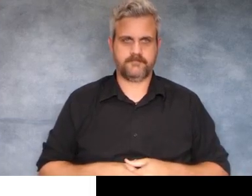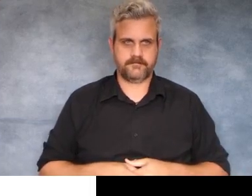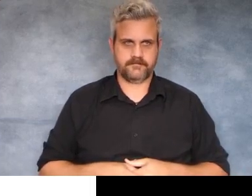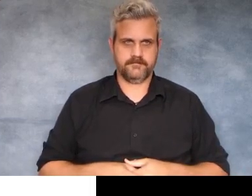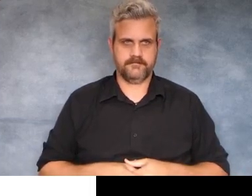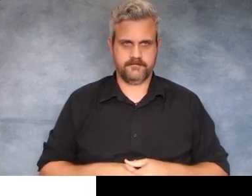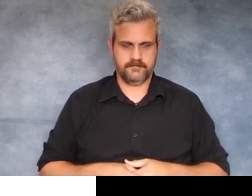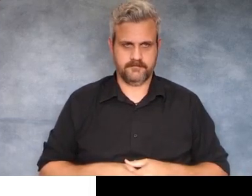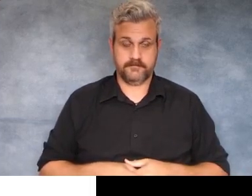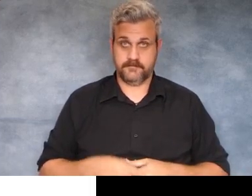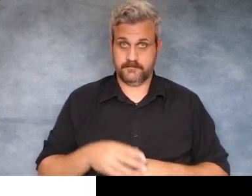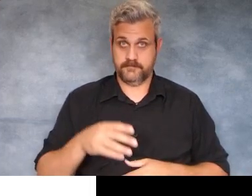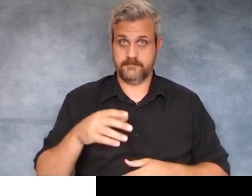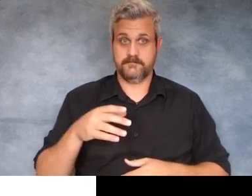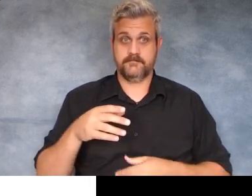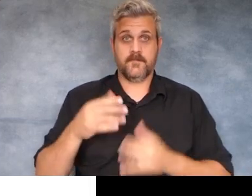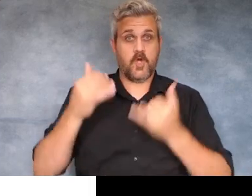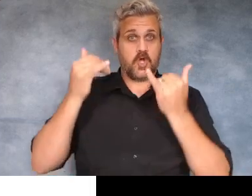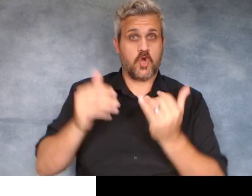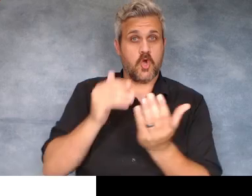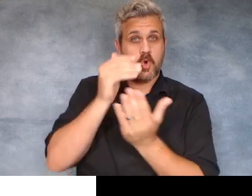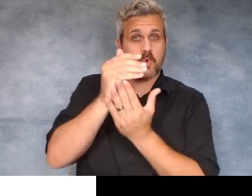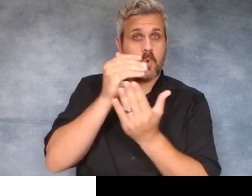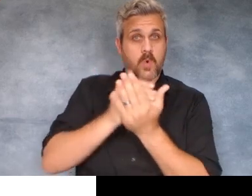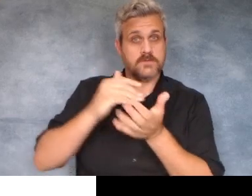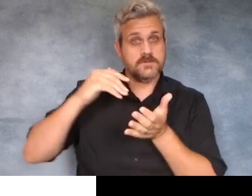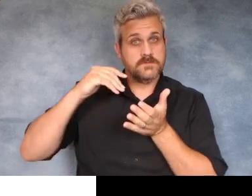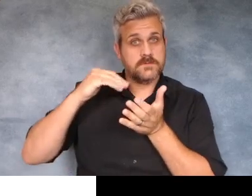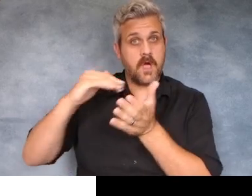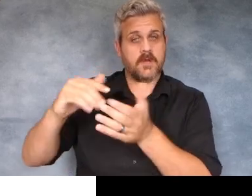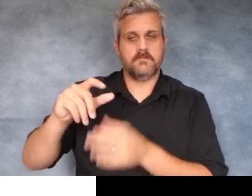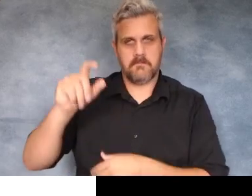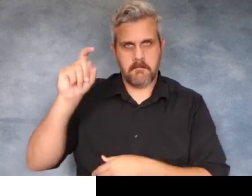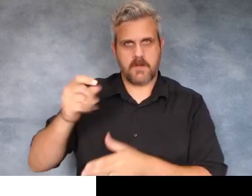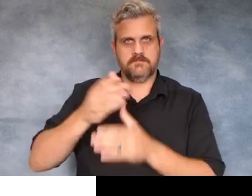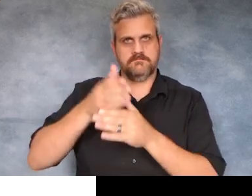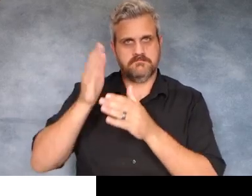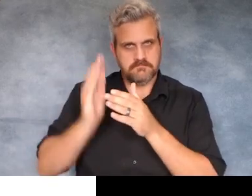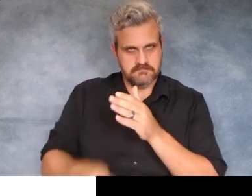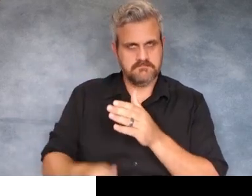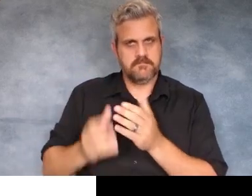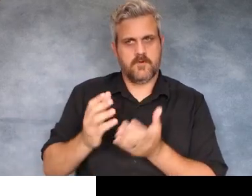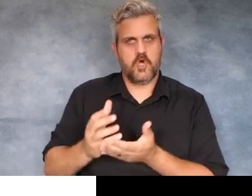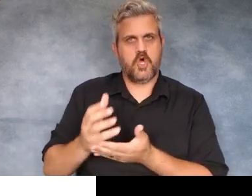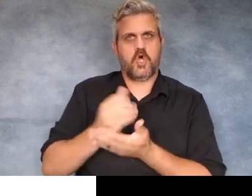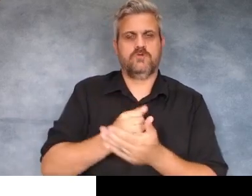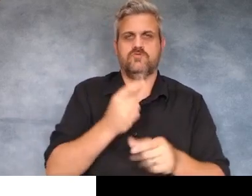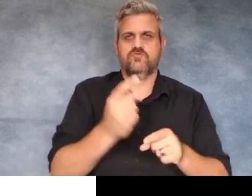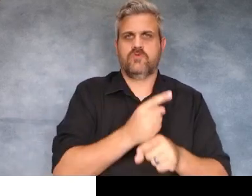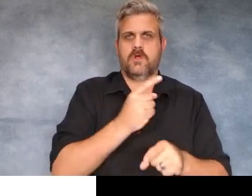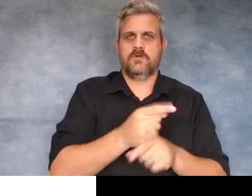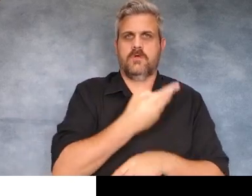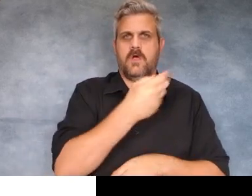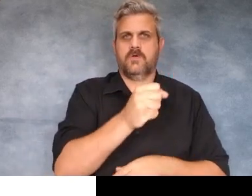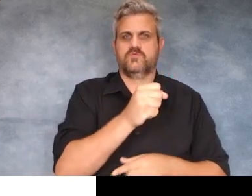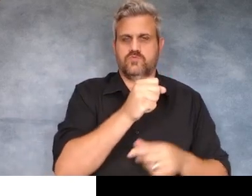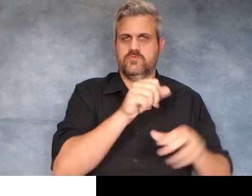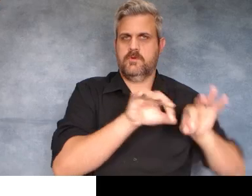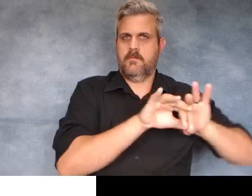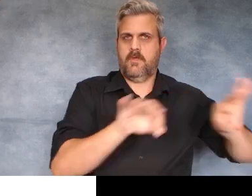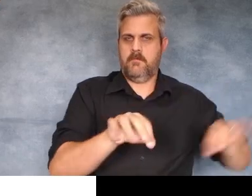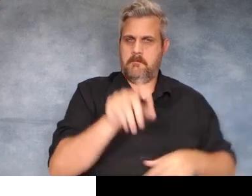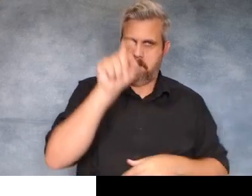There are current course of study requirements the student must complete to earn a regular high school diploma. A student must